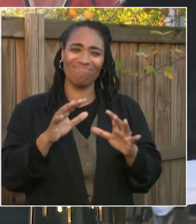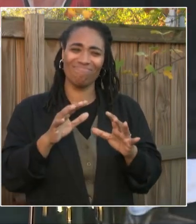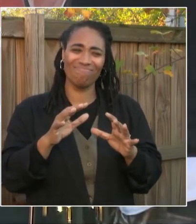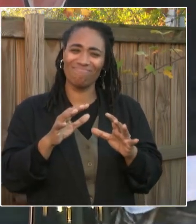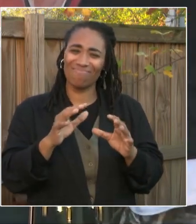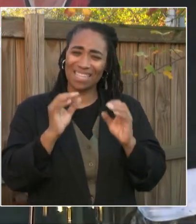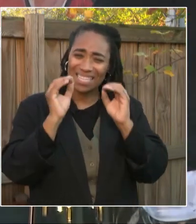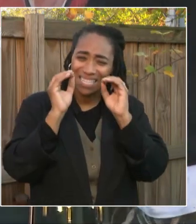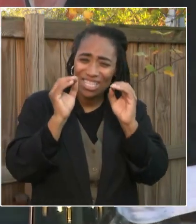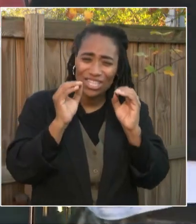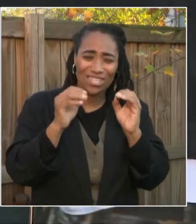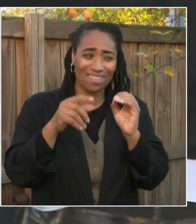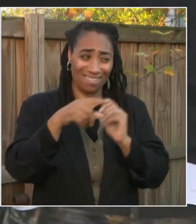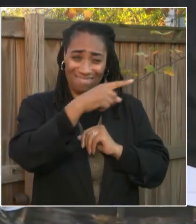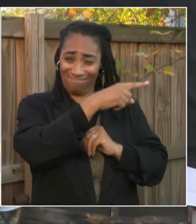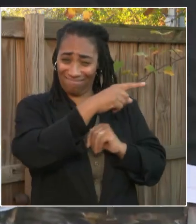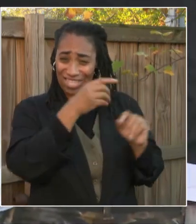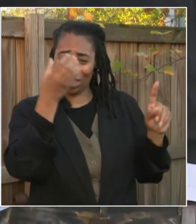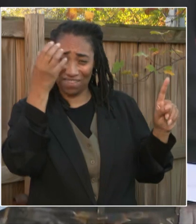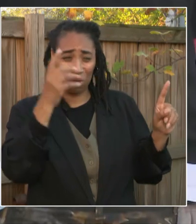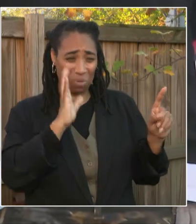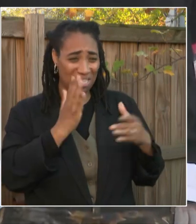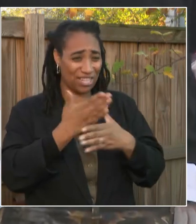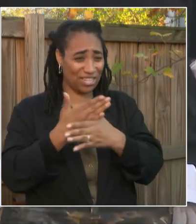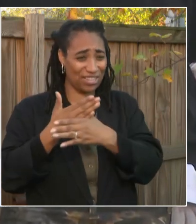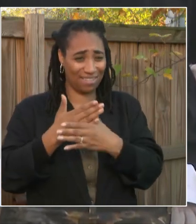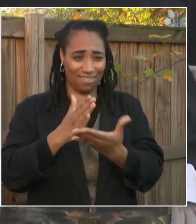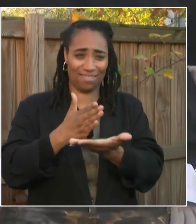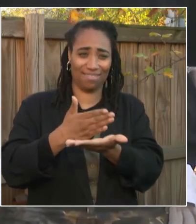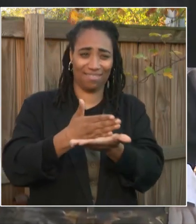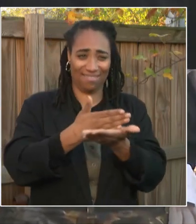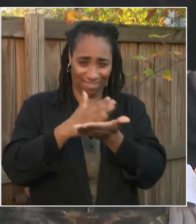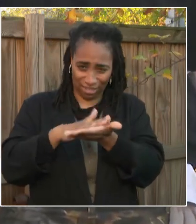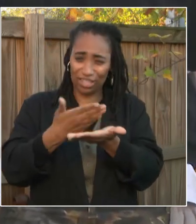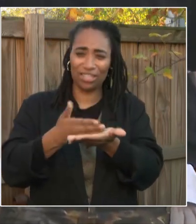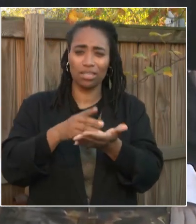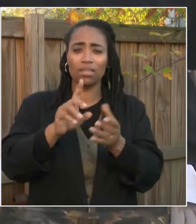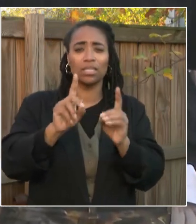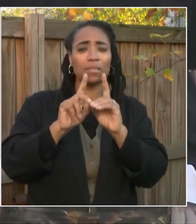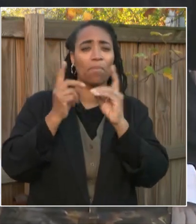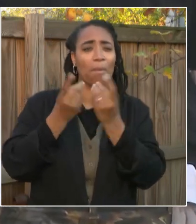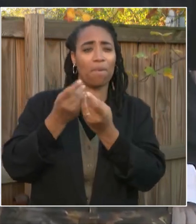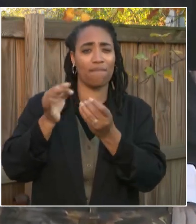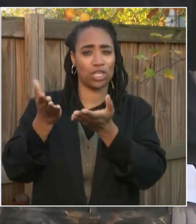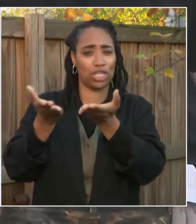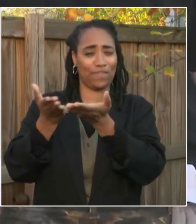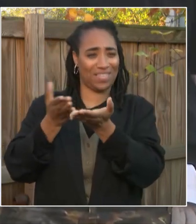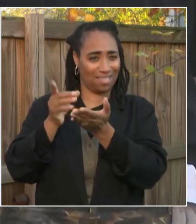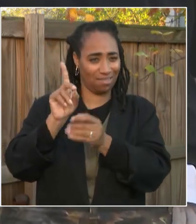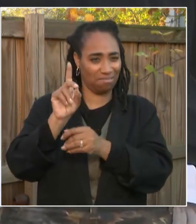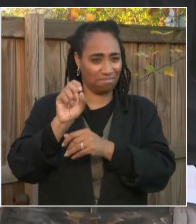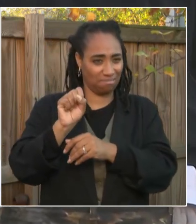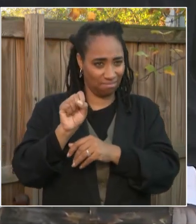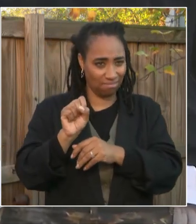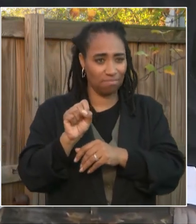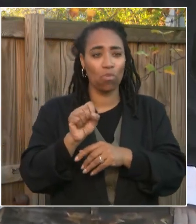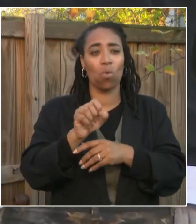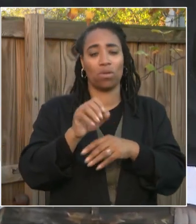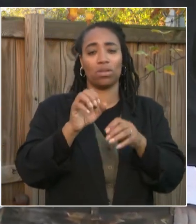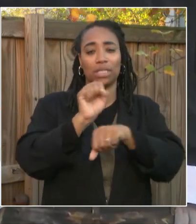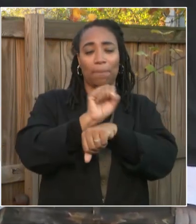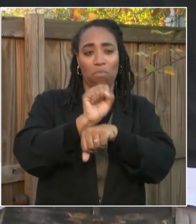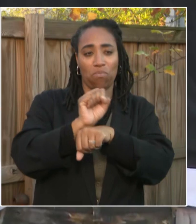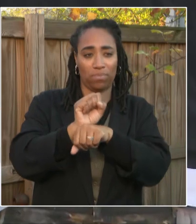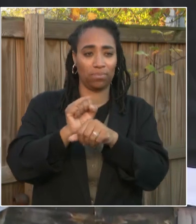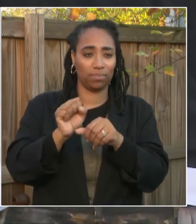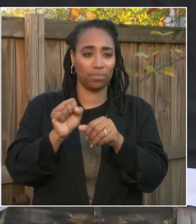DOES. DOES and DPR have helped us help children with our programming around the clock every year. And without that,